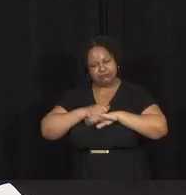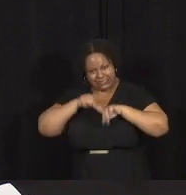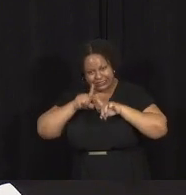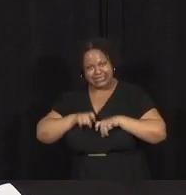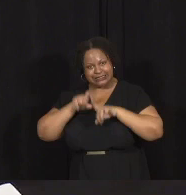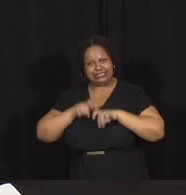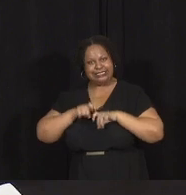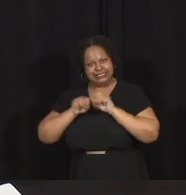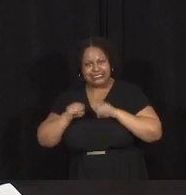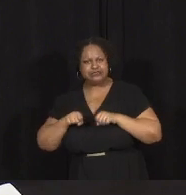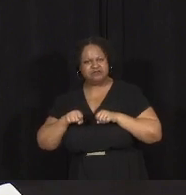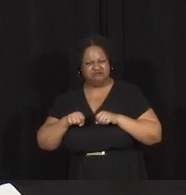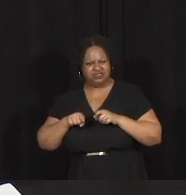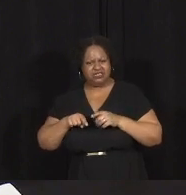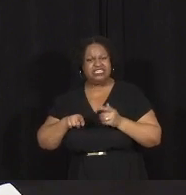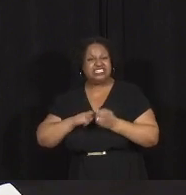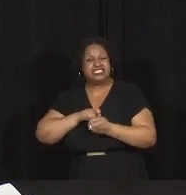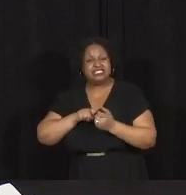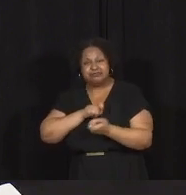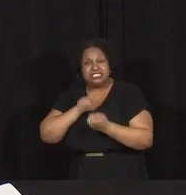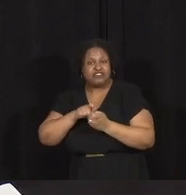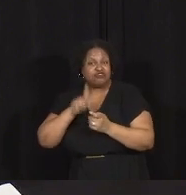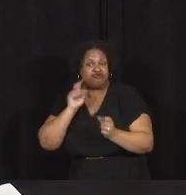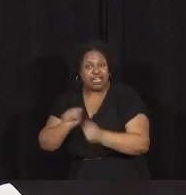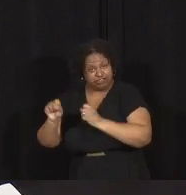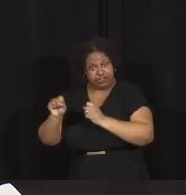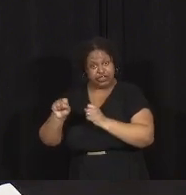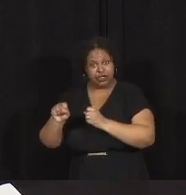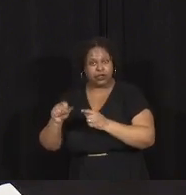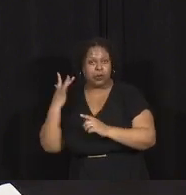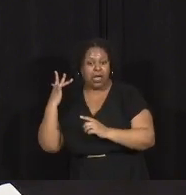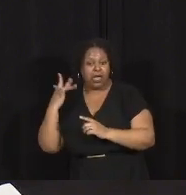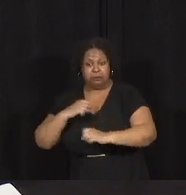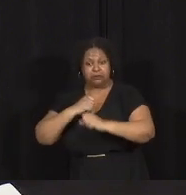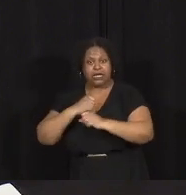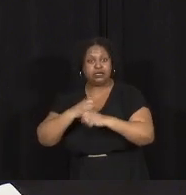to protect our hospitals, to track